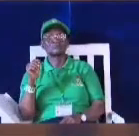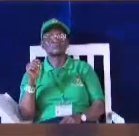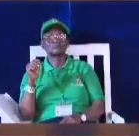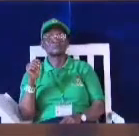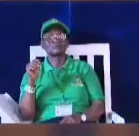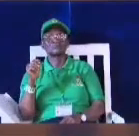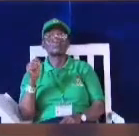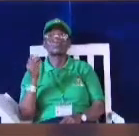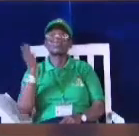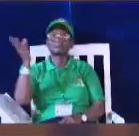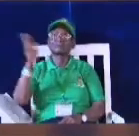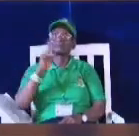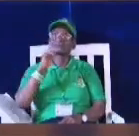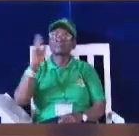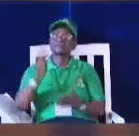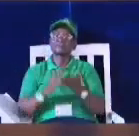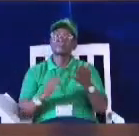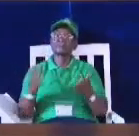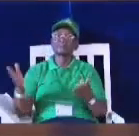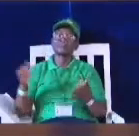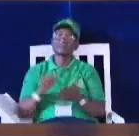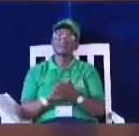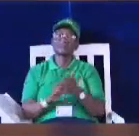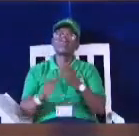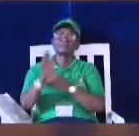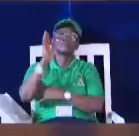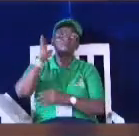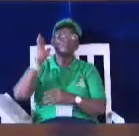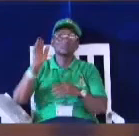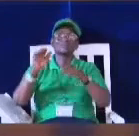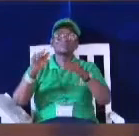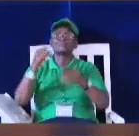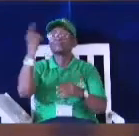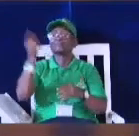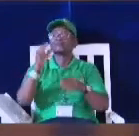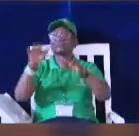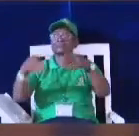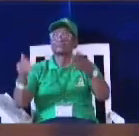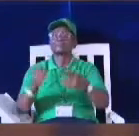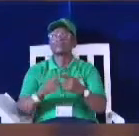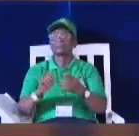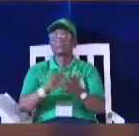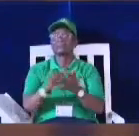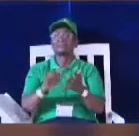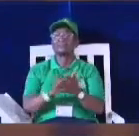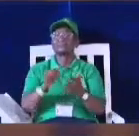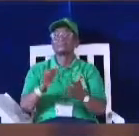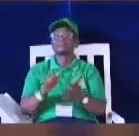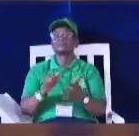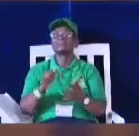There are certain things that God will only give to those who are 100% committed to Him.